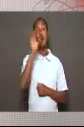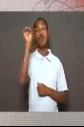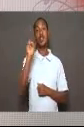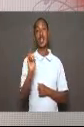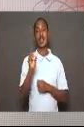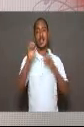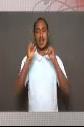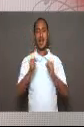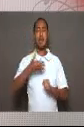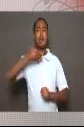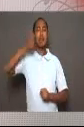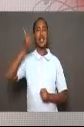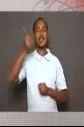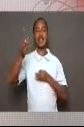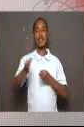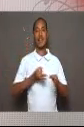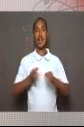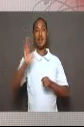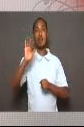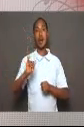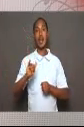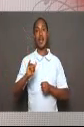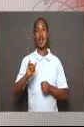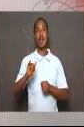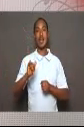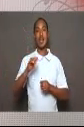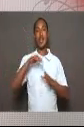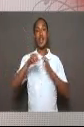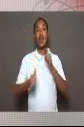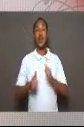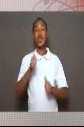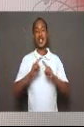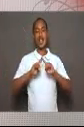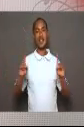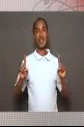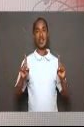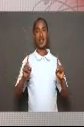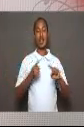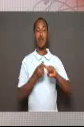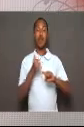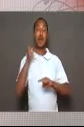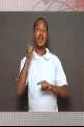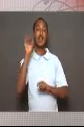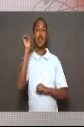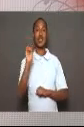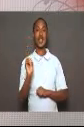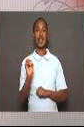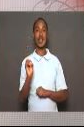Peroxide can best be defined by the ways in which it is different from other